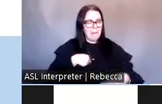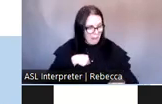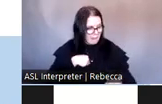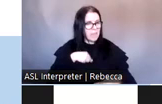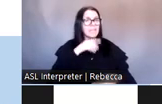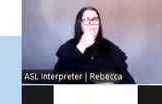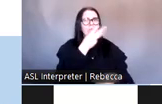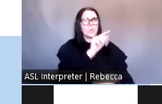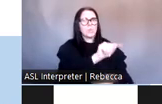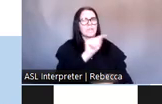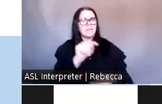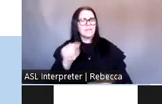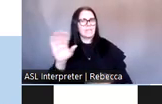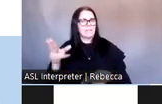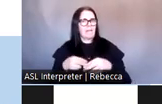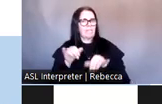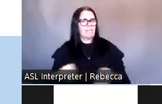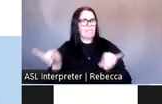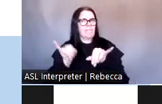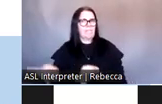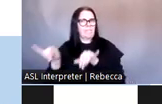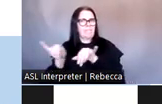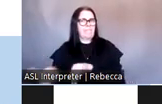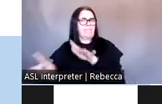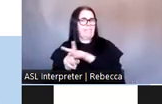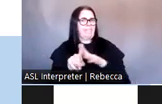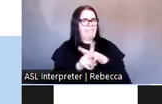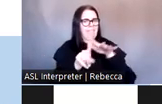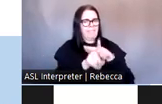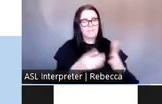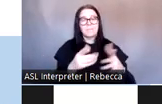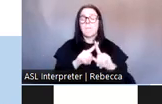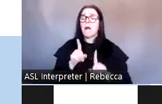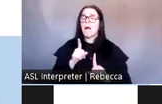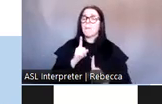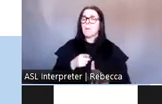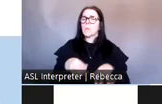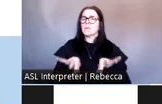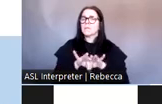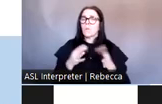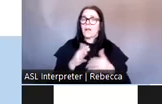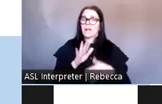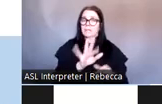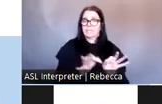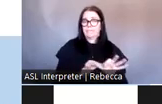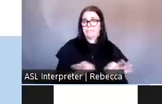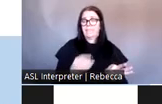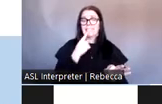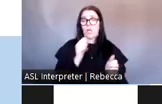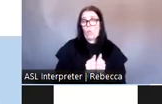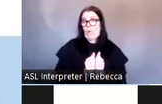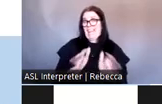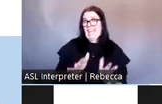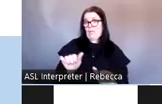these articles that I wrote, sourced for this webinar. But the point being, his last statement, "Without authentic assessment, there